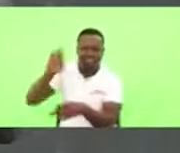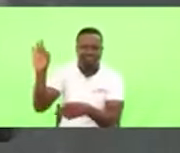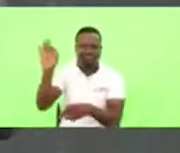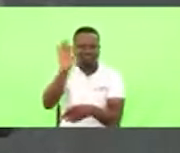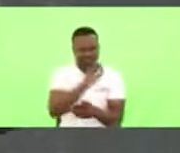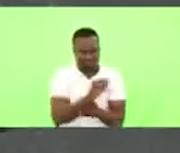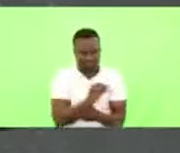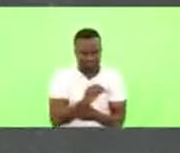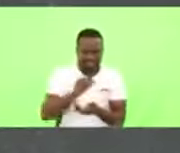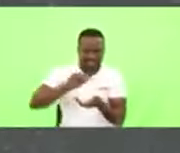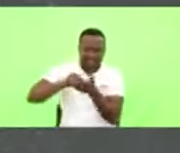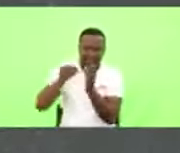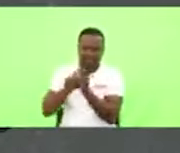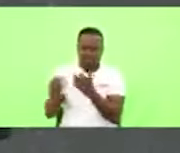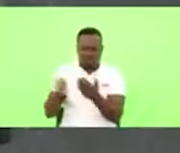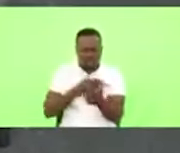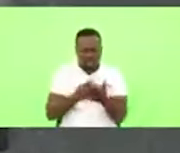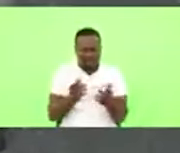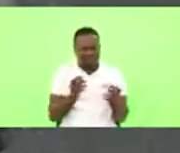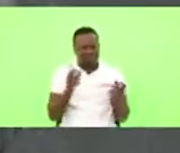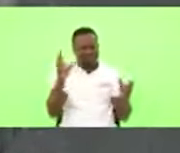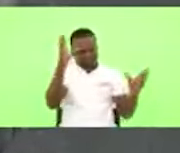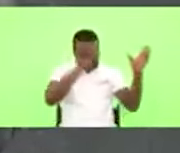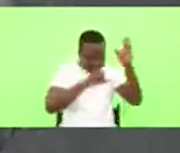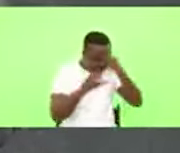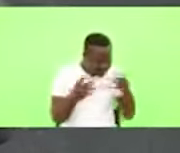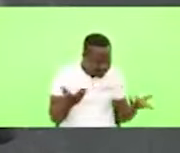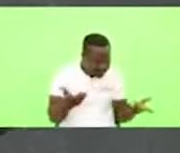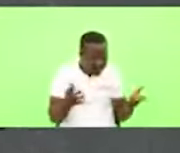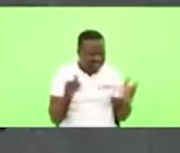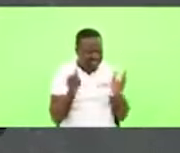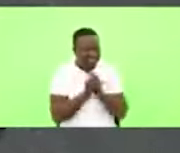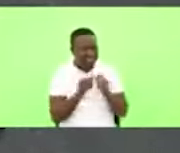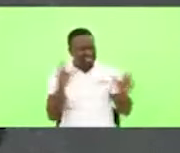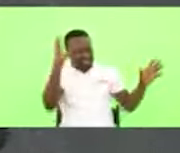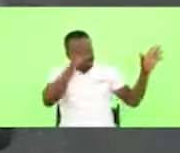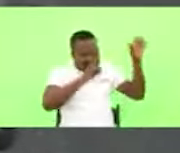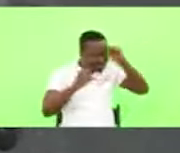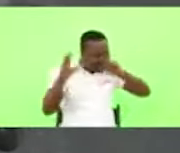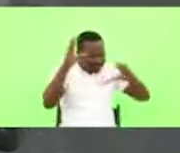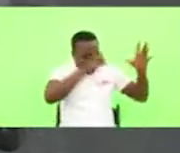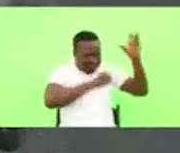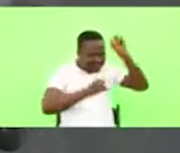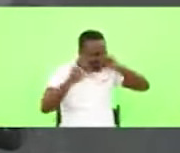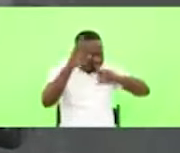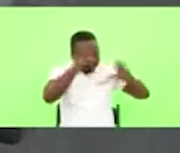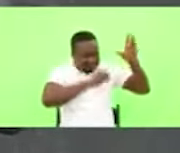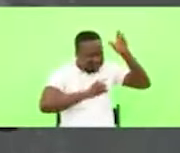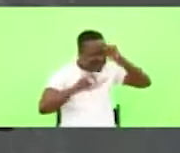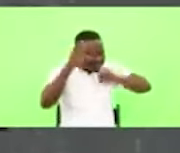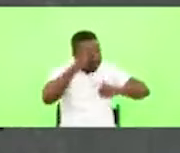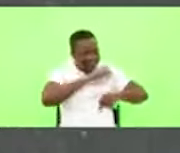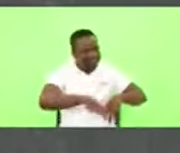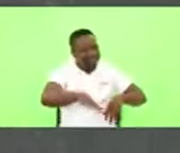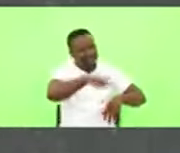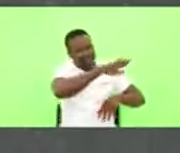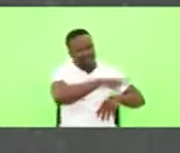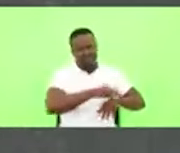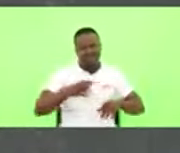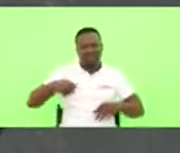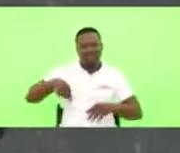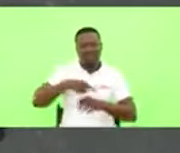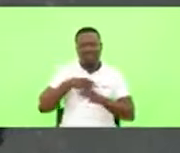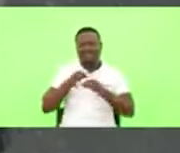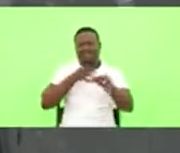Those conspiracies, these fallacies and myths we have spoken